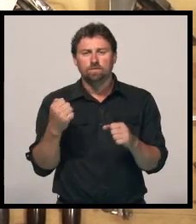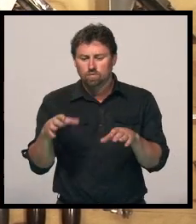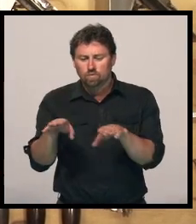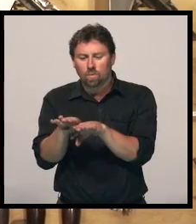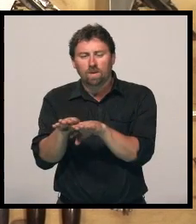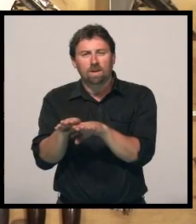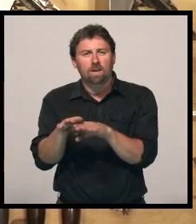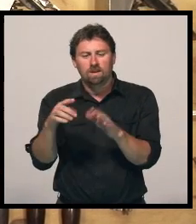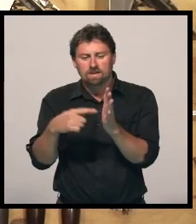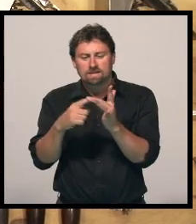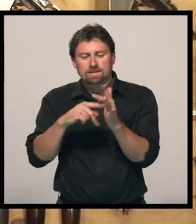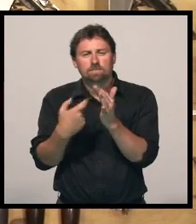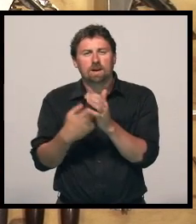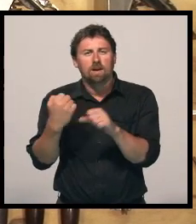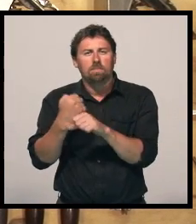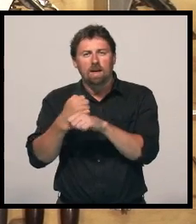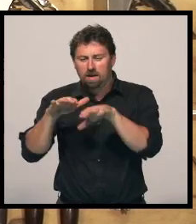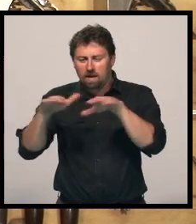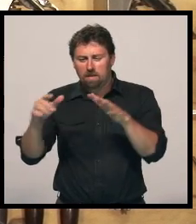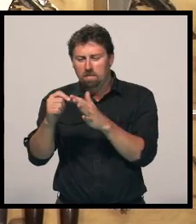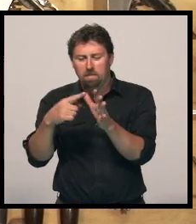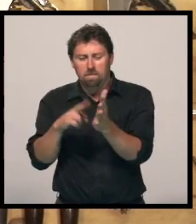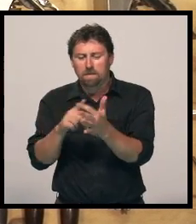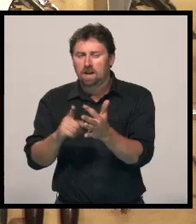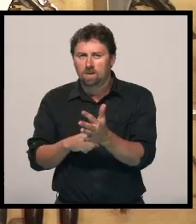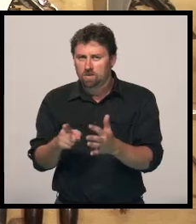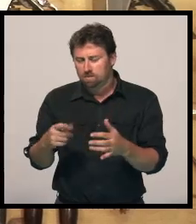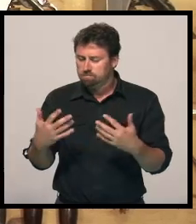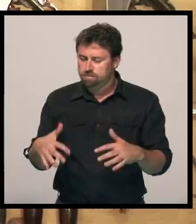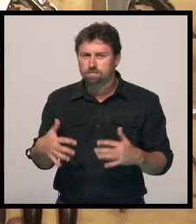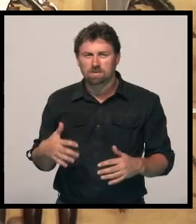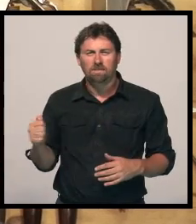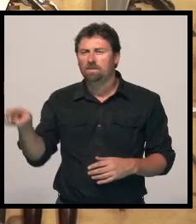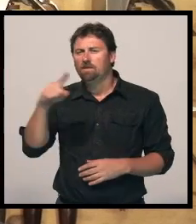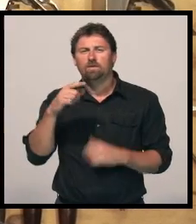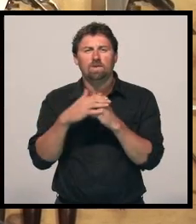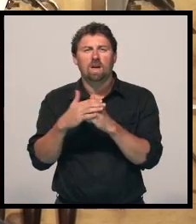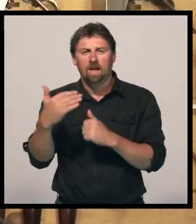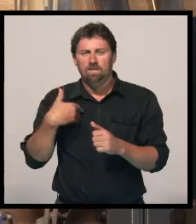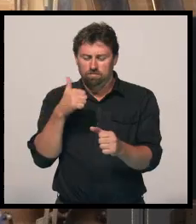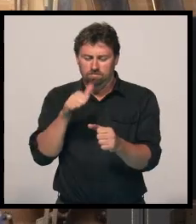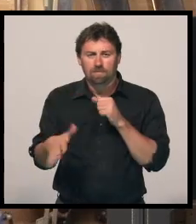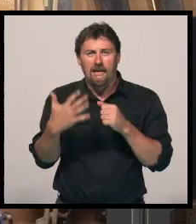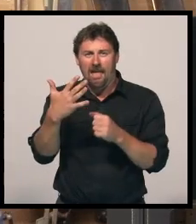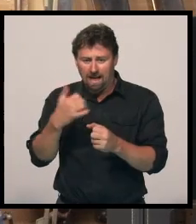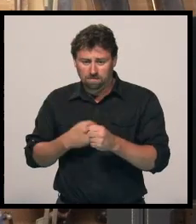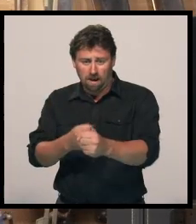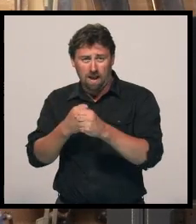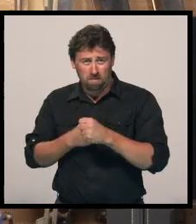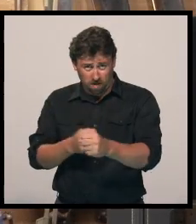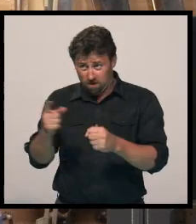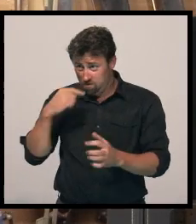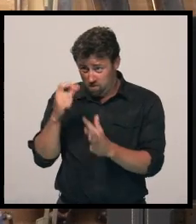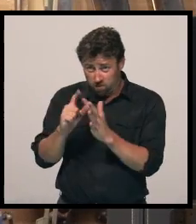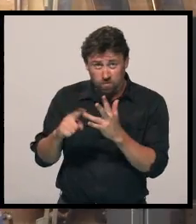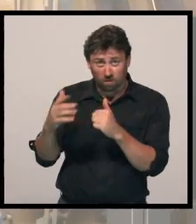it's very, very high figured. And I've got a friend who makes extraordinary hand planes and he guaranteed me he can plane it with a hand plane. So come with me and we'll go over and